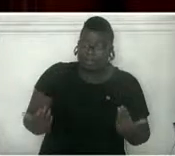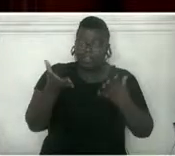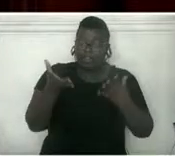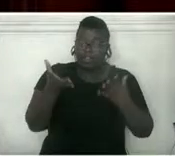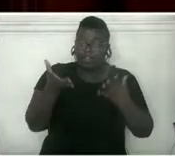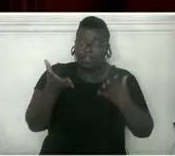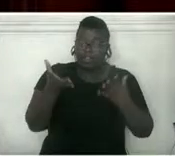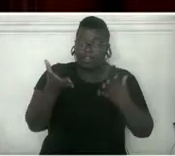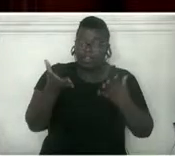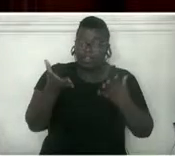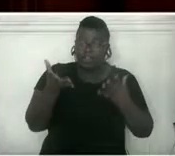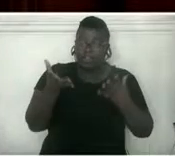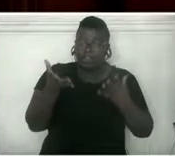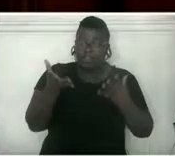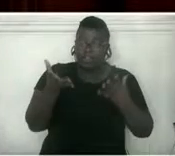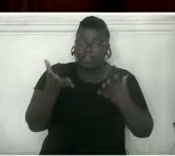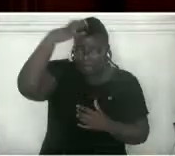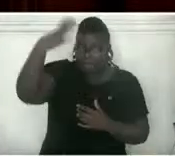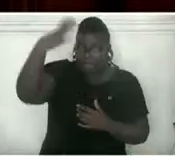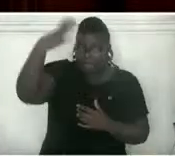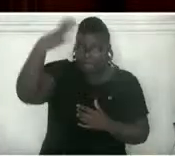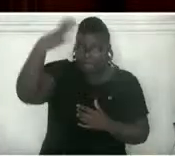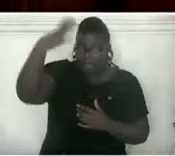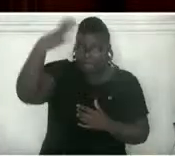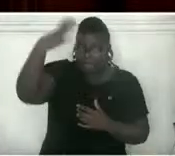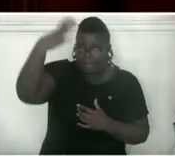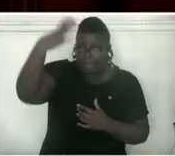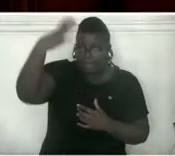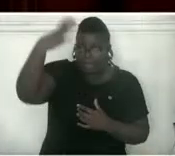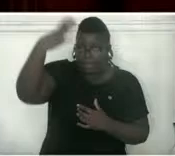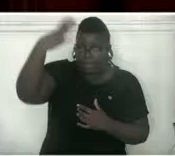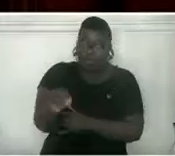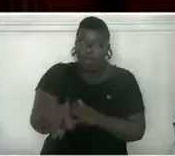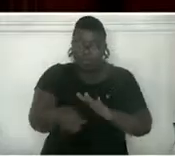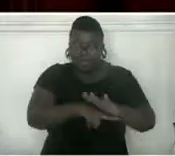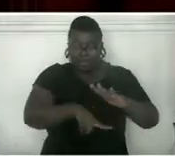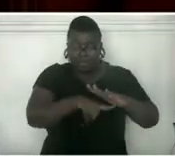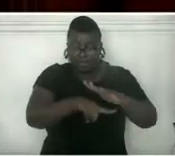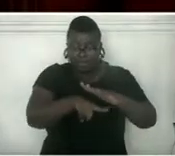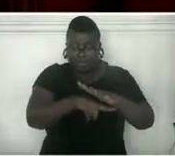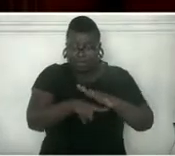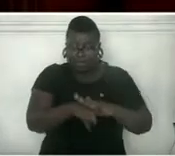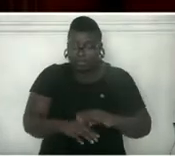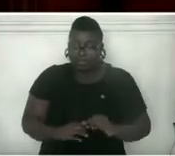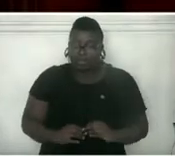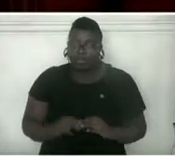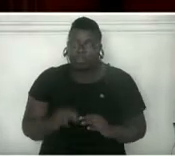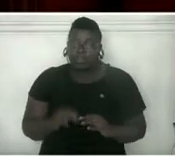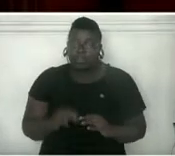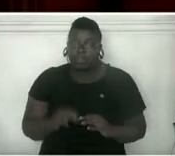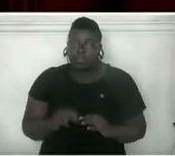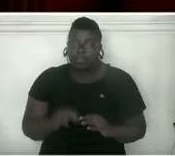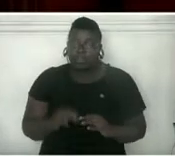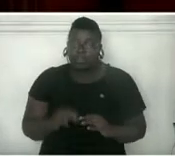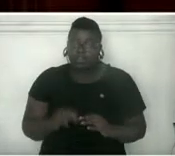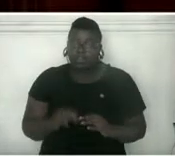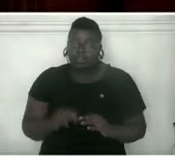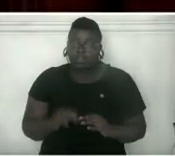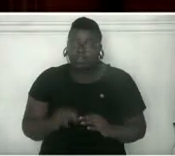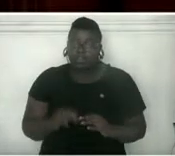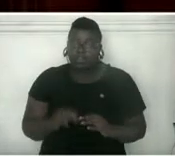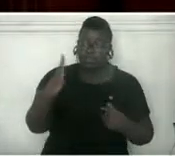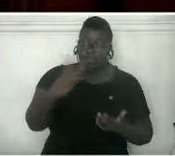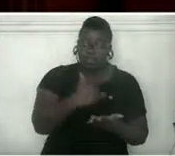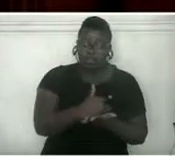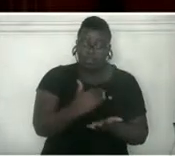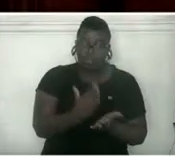the King Cetshwayo district. The plant is expected to be completed on the 4th quarter